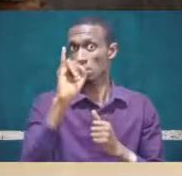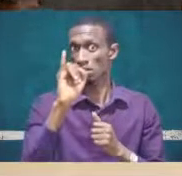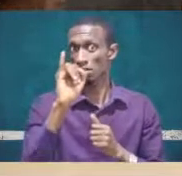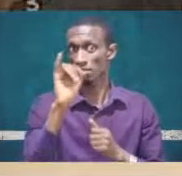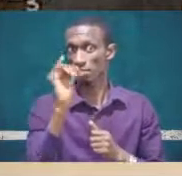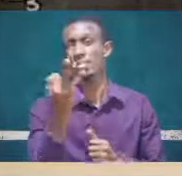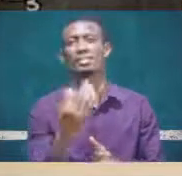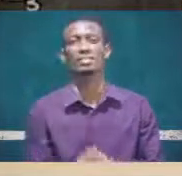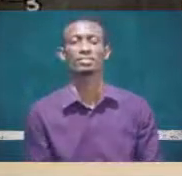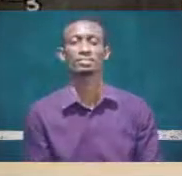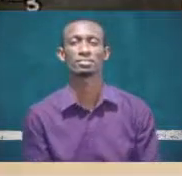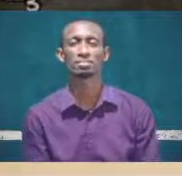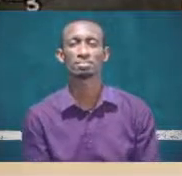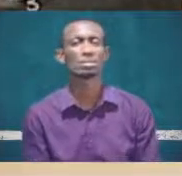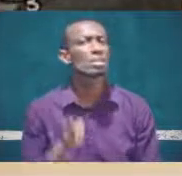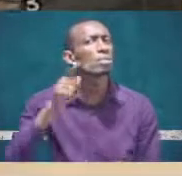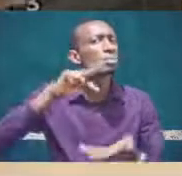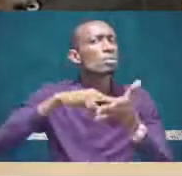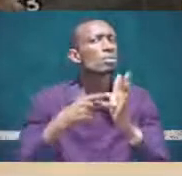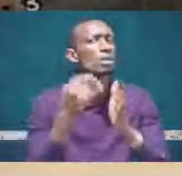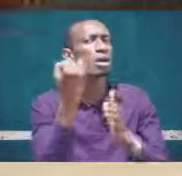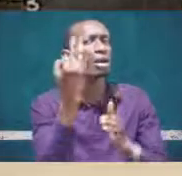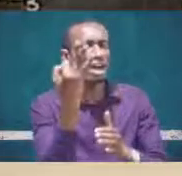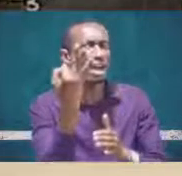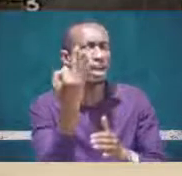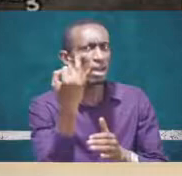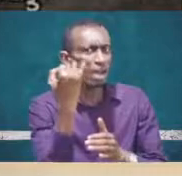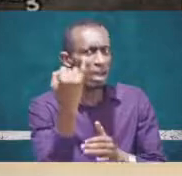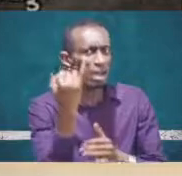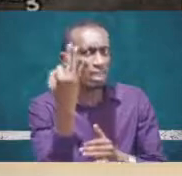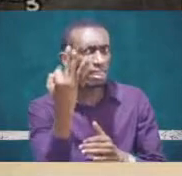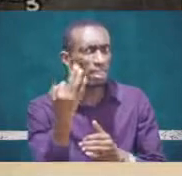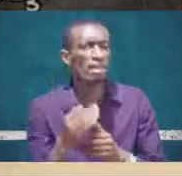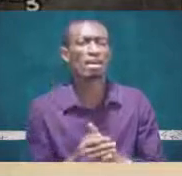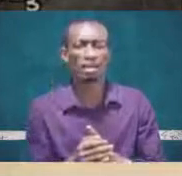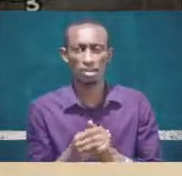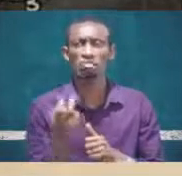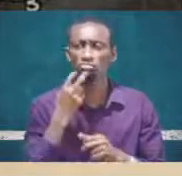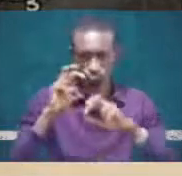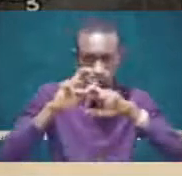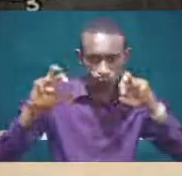I3. Means that I3 n is equal to 3. We are going to find I3.